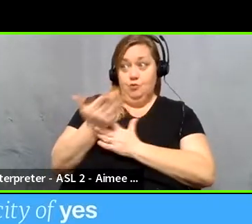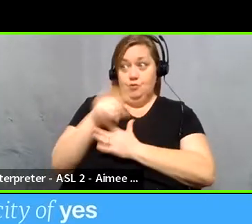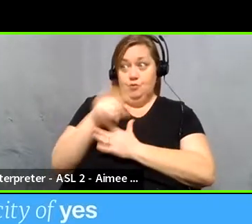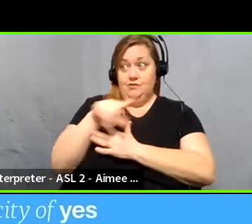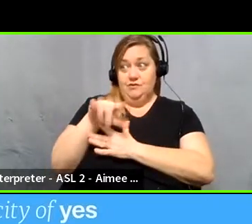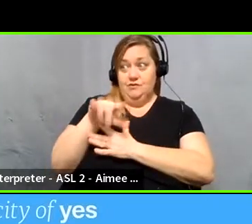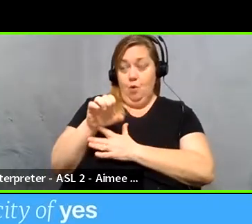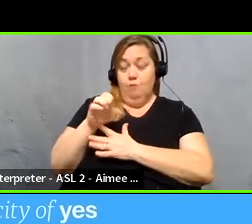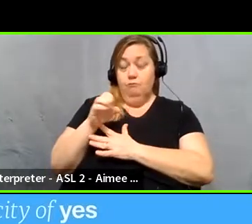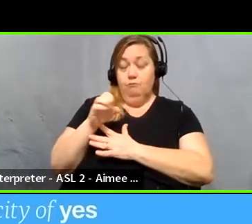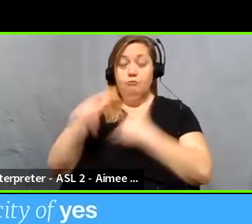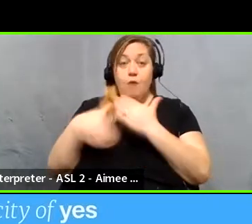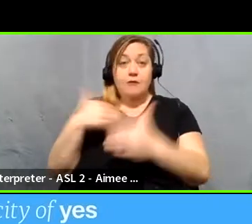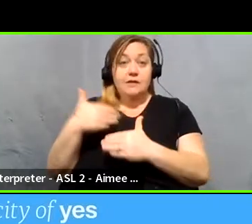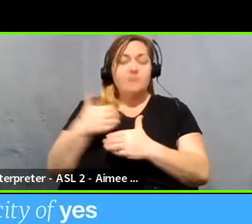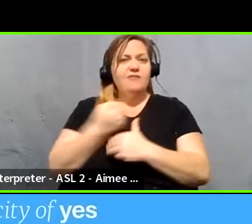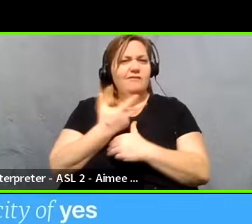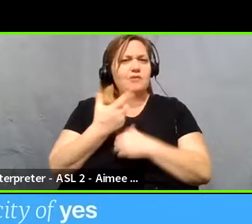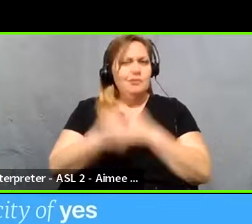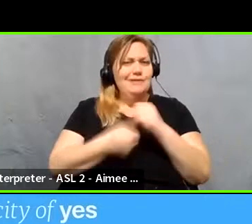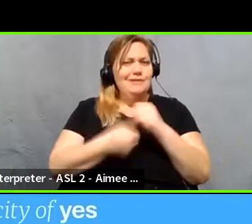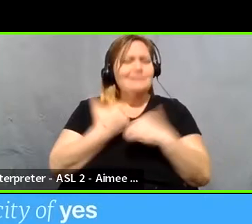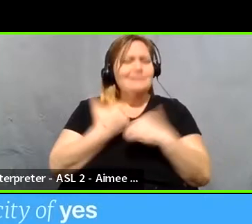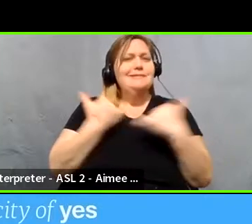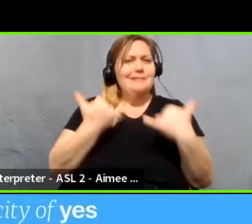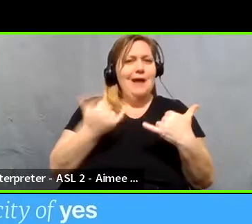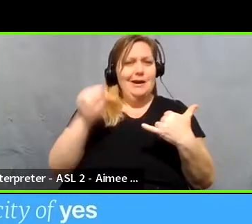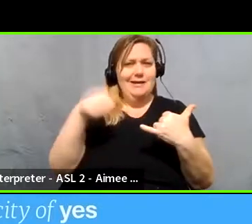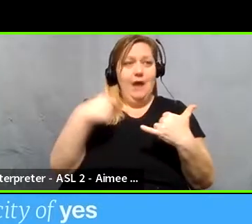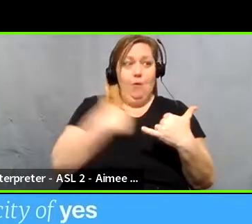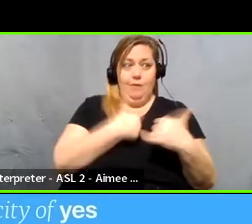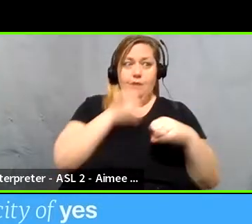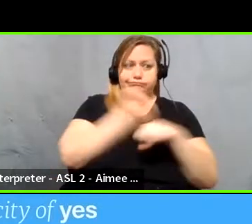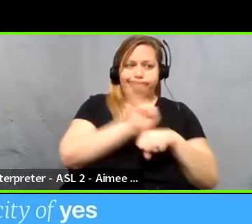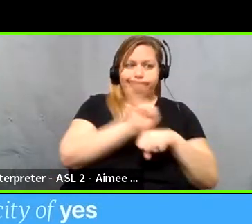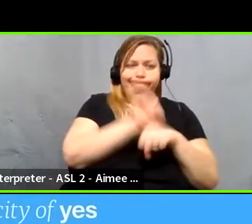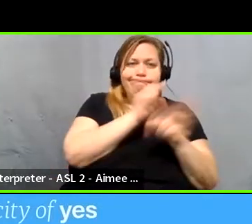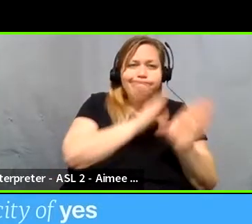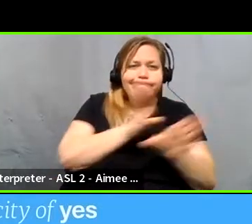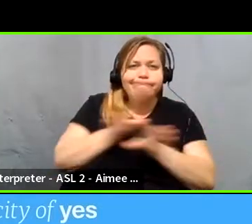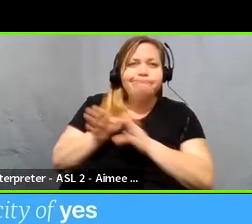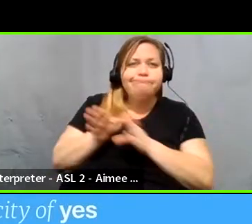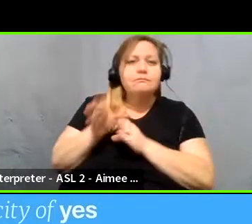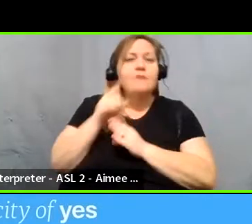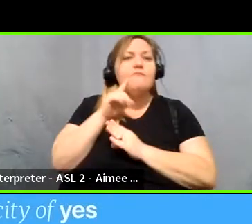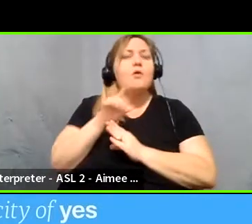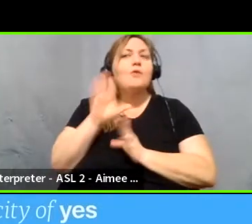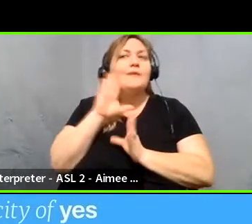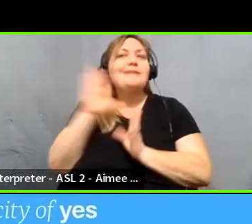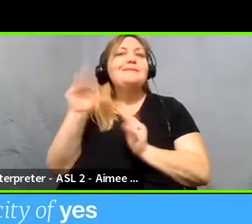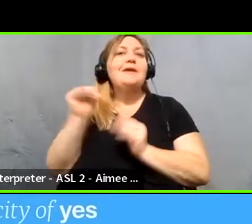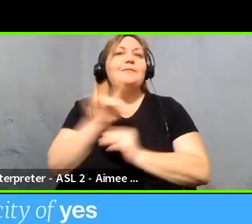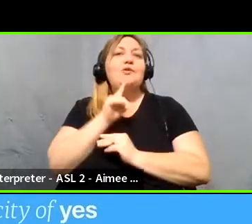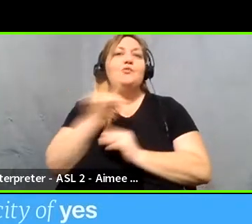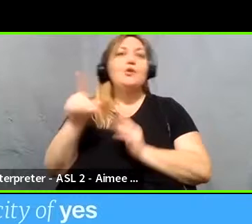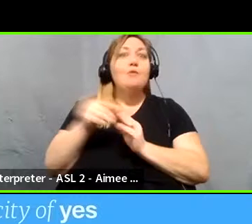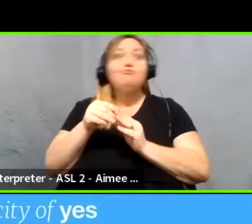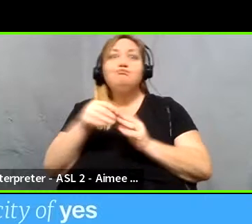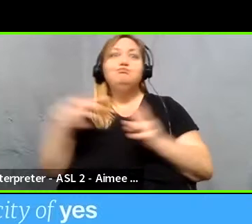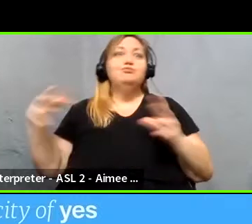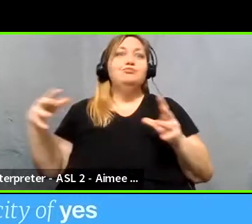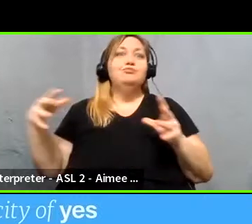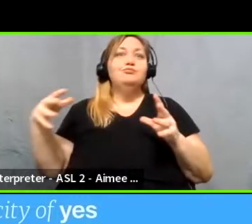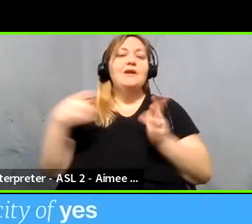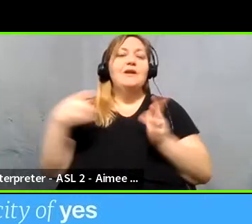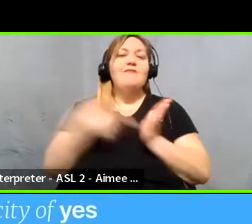a couple years now, we've been doing the work to prepare for what we expect to be a real boon in affordable units